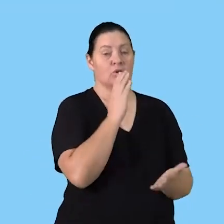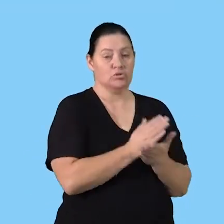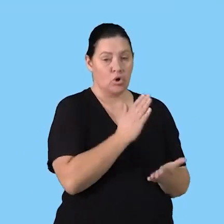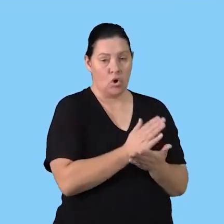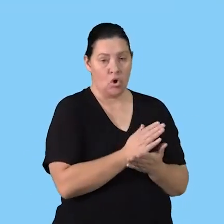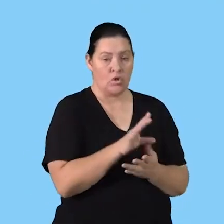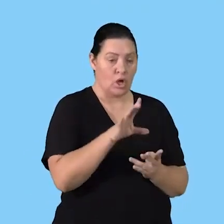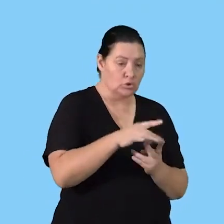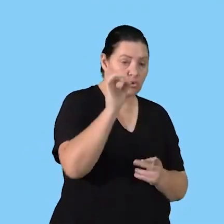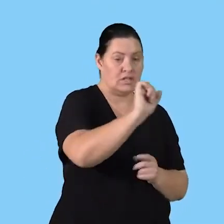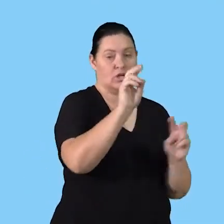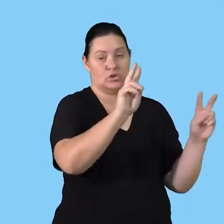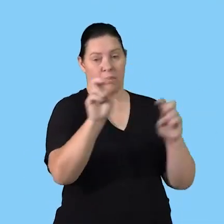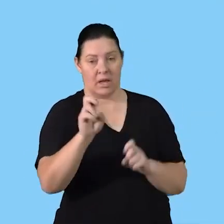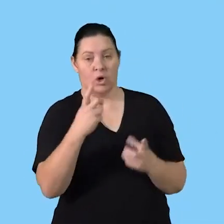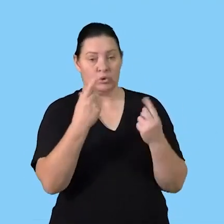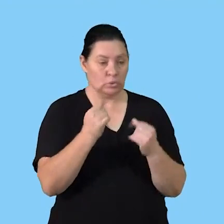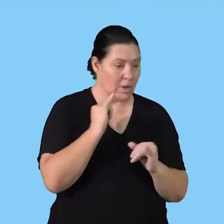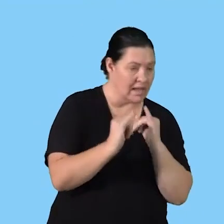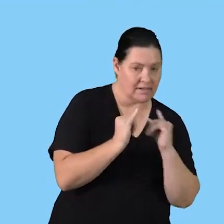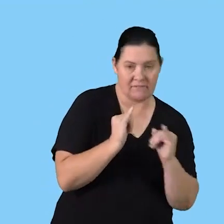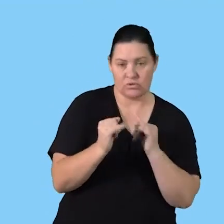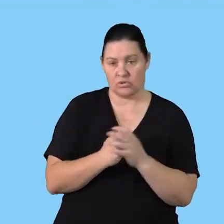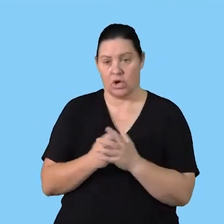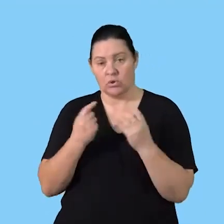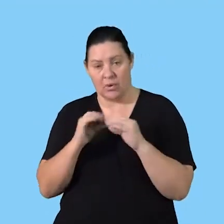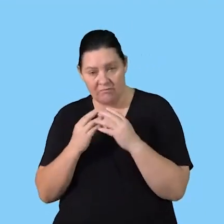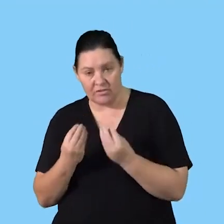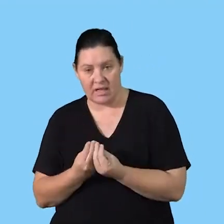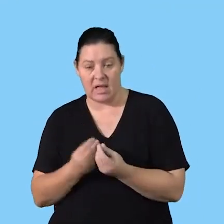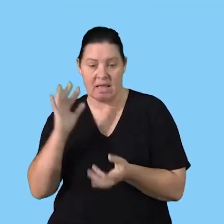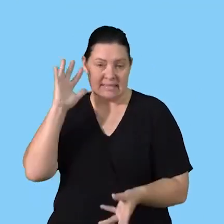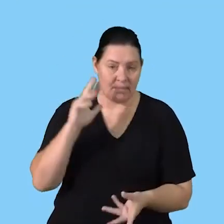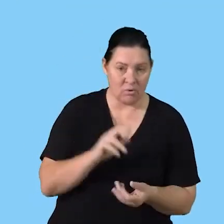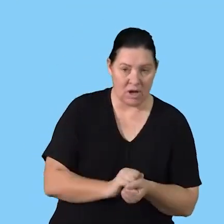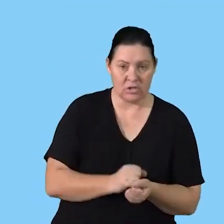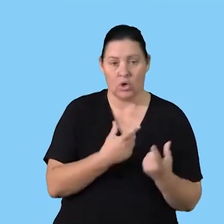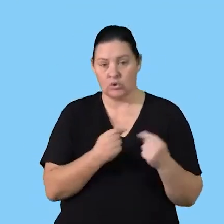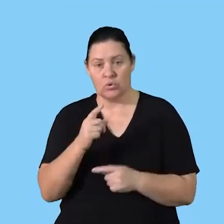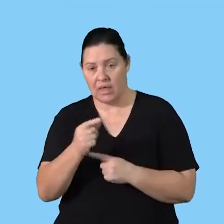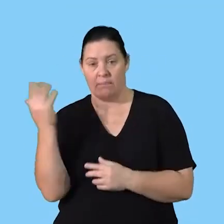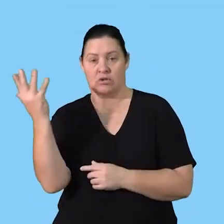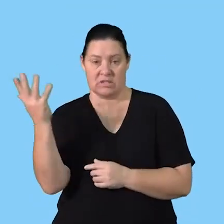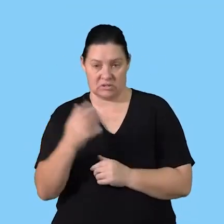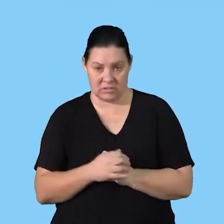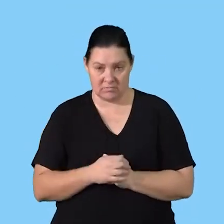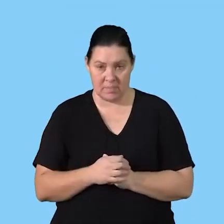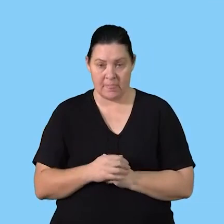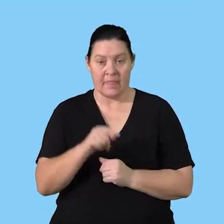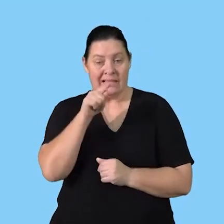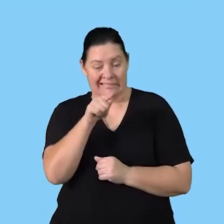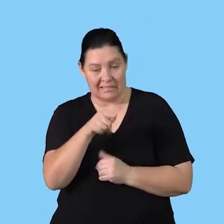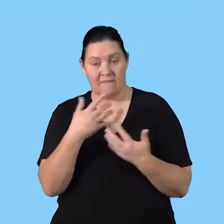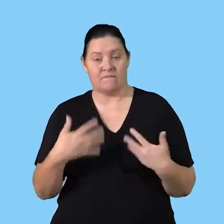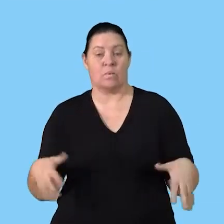sure that they choose their topic, they do their interviews, they do everything, they summarize, they do their presentation. So